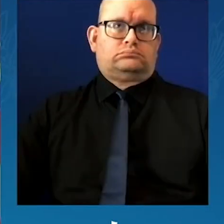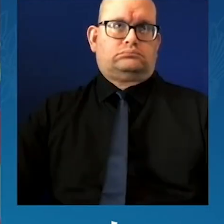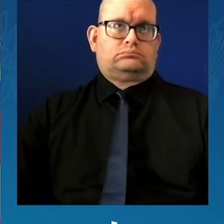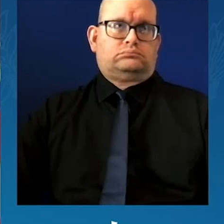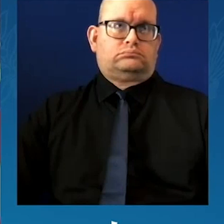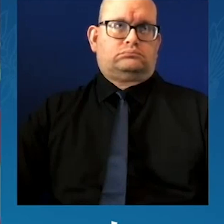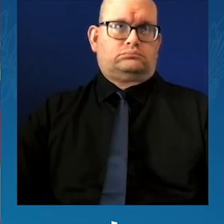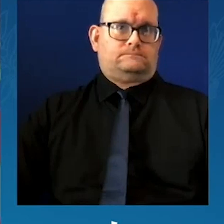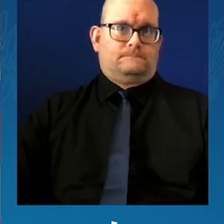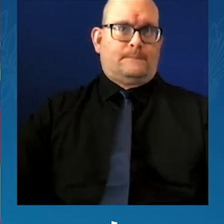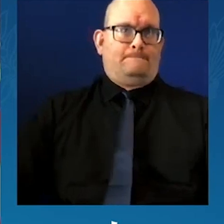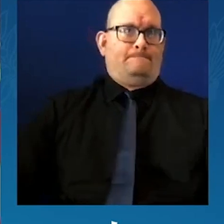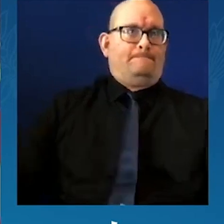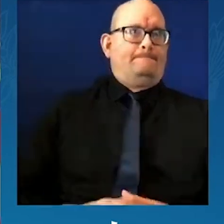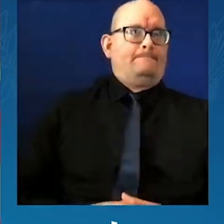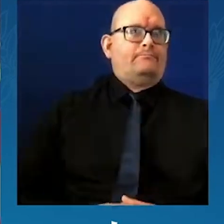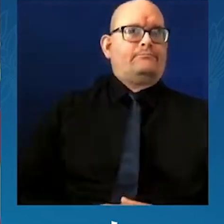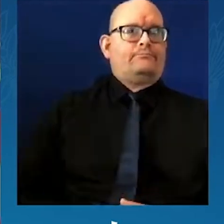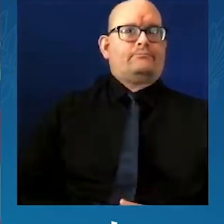And that being said,